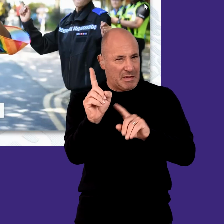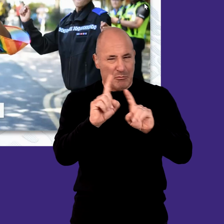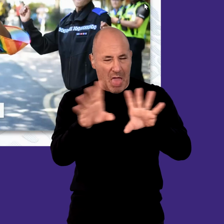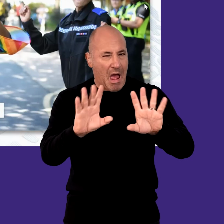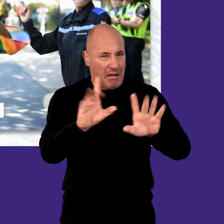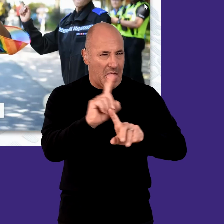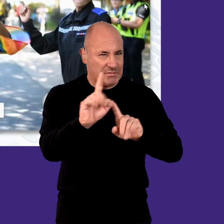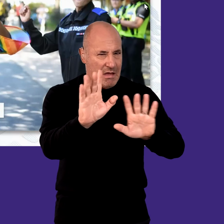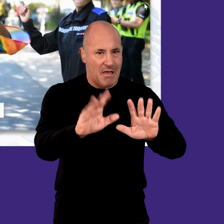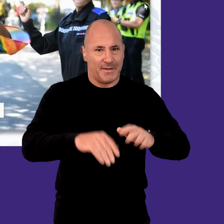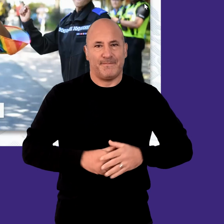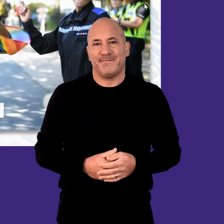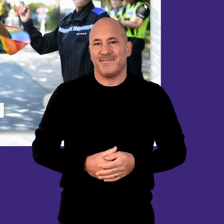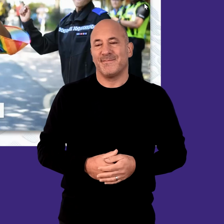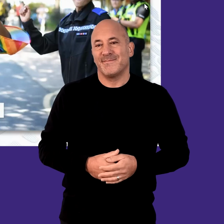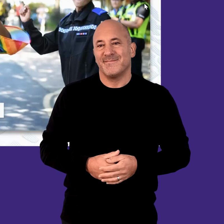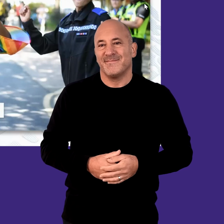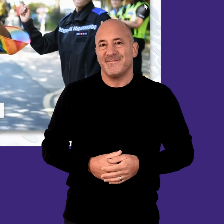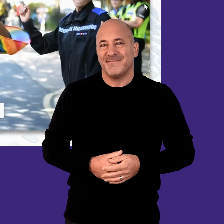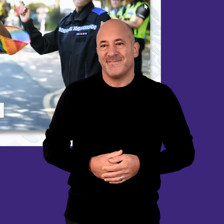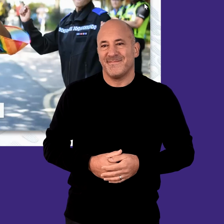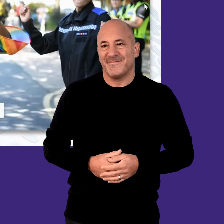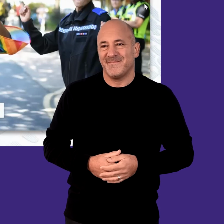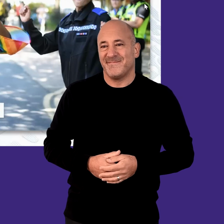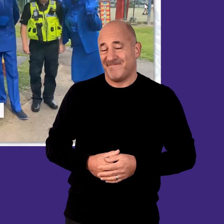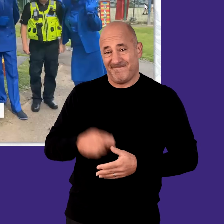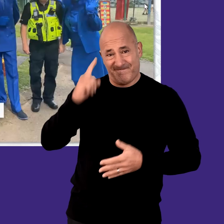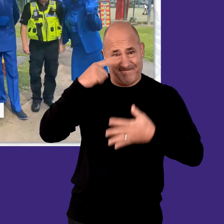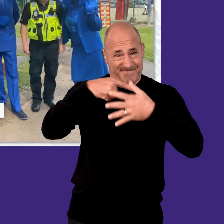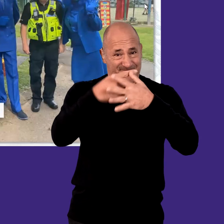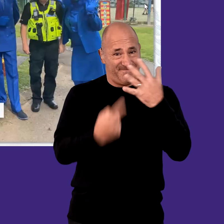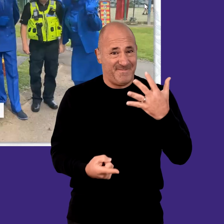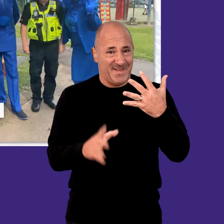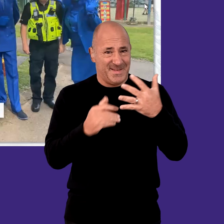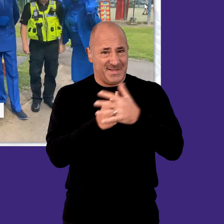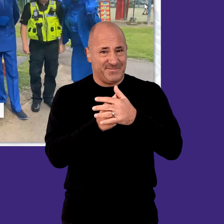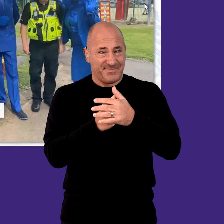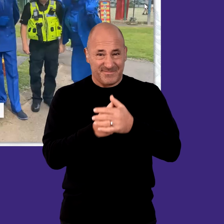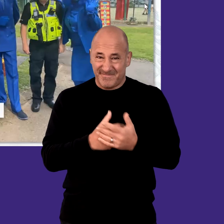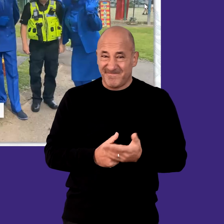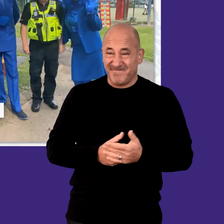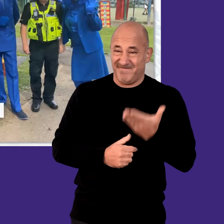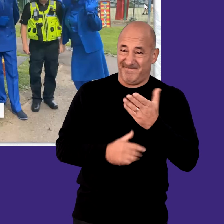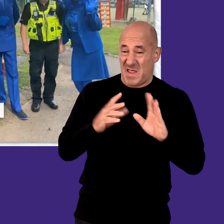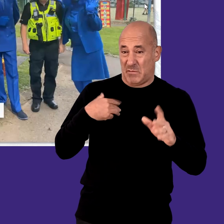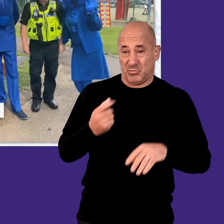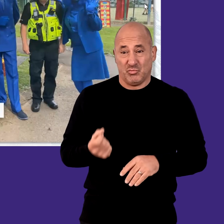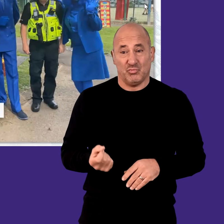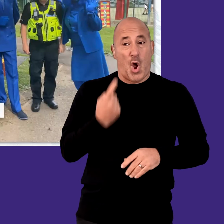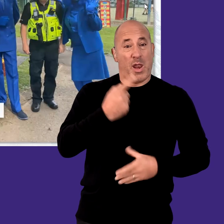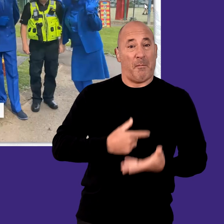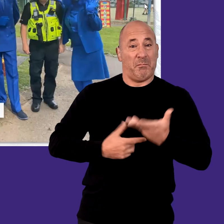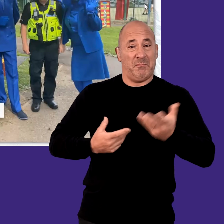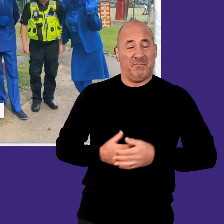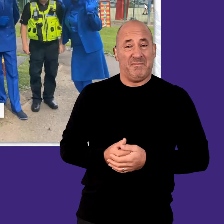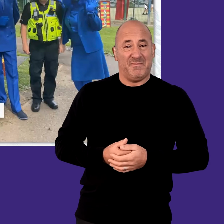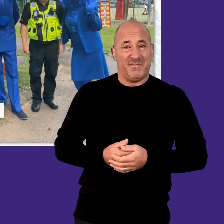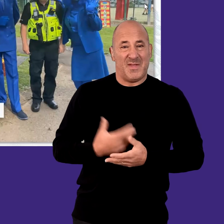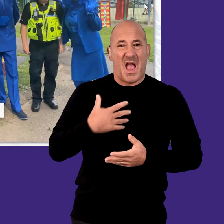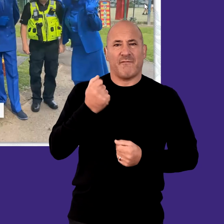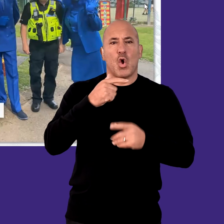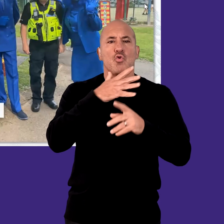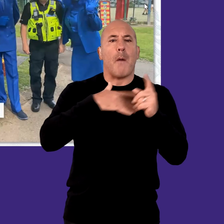as well, which again I'll give you just a couple of examples of to see what that looked like. So thinking about those tiers, so this is the kind of the one where we